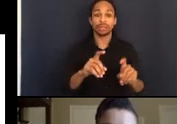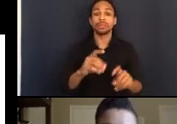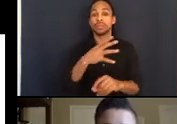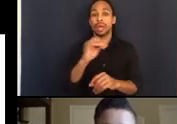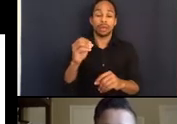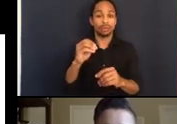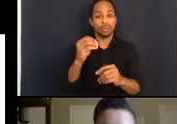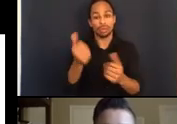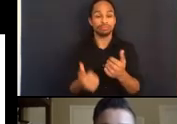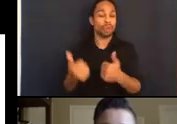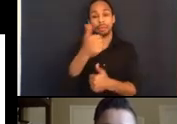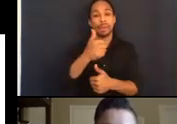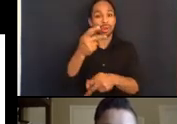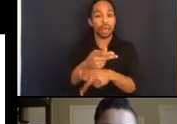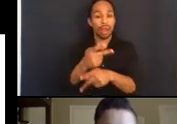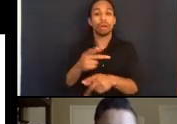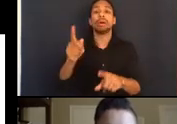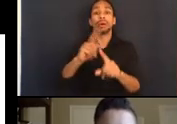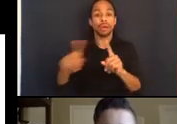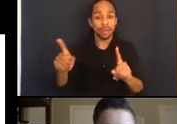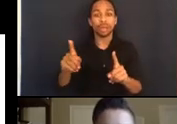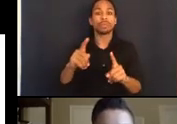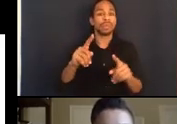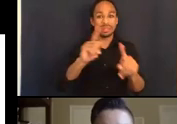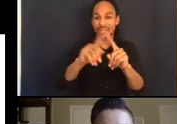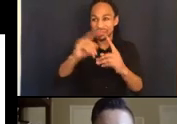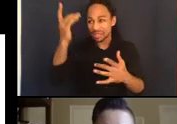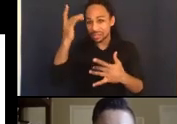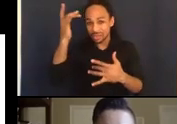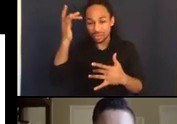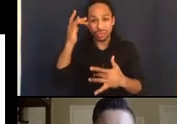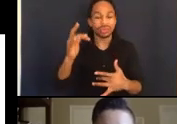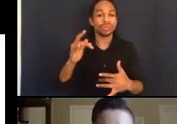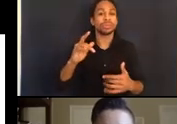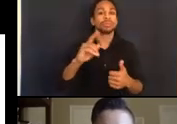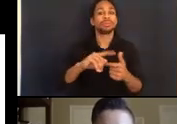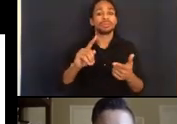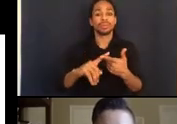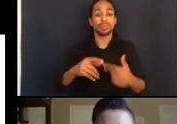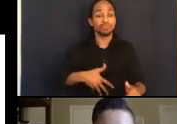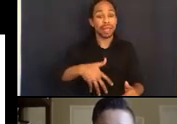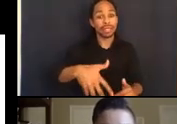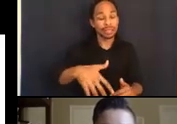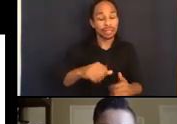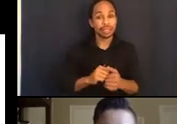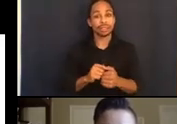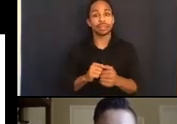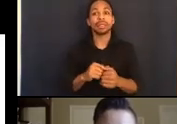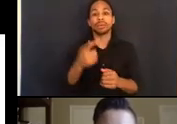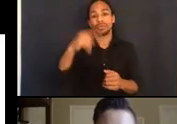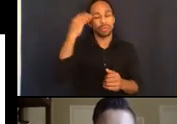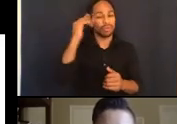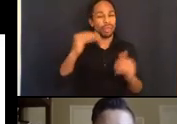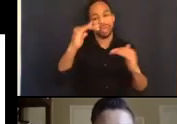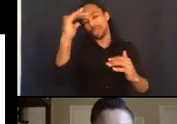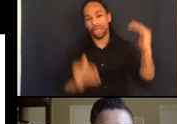related acute issues, chronic diseases, and pregnancies. We know that the disparities for accessing that care have existed for a long